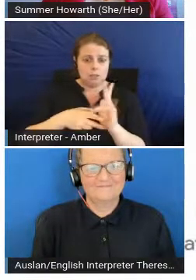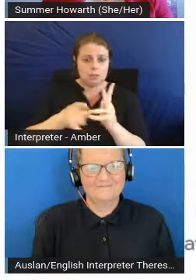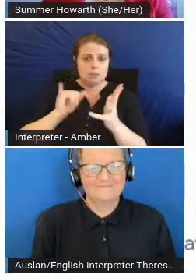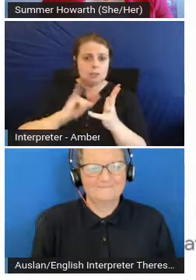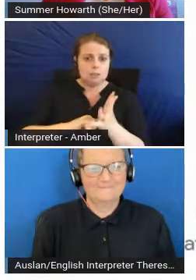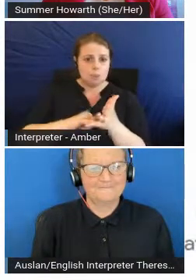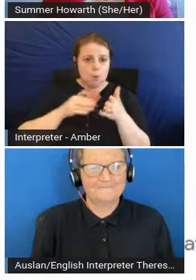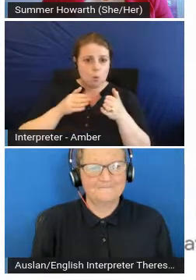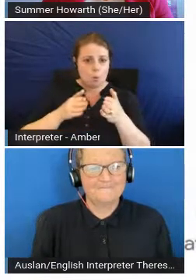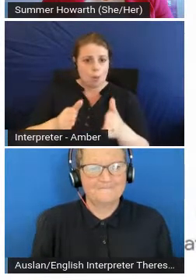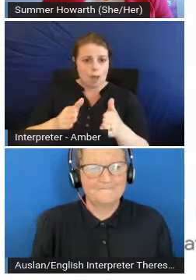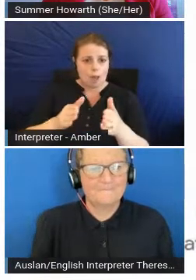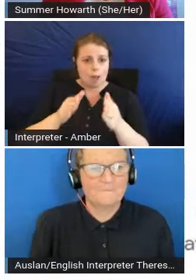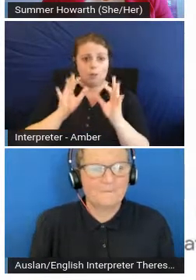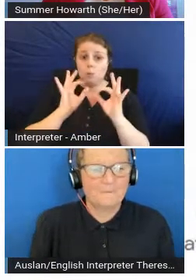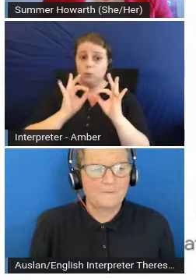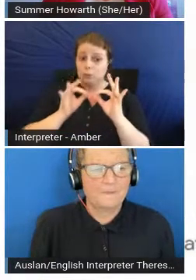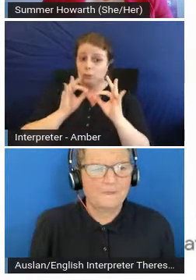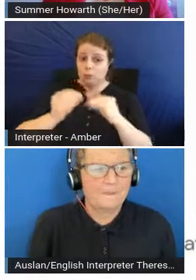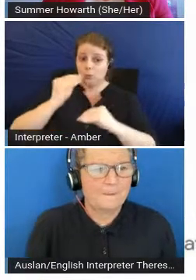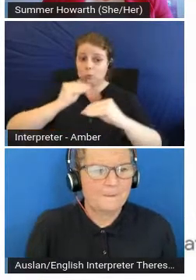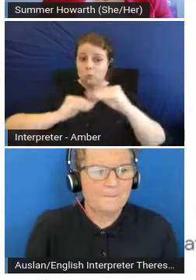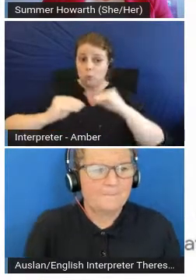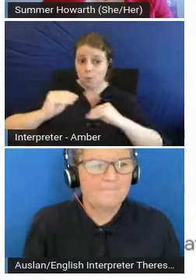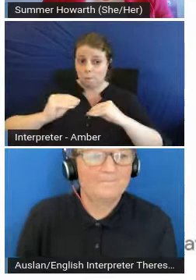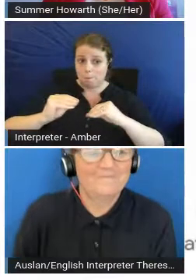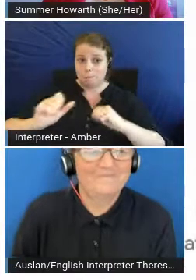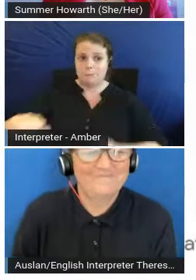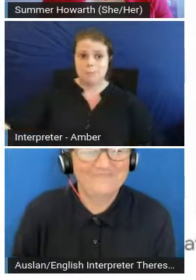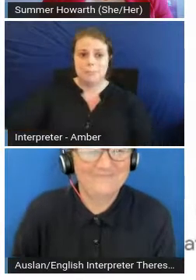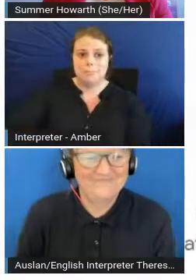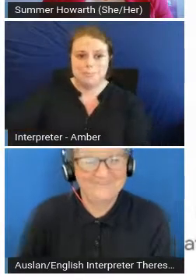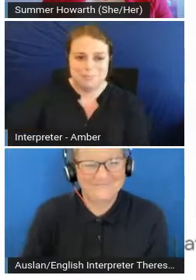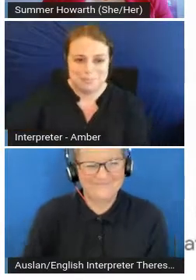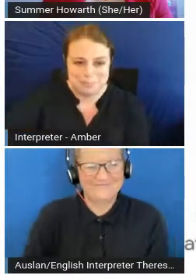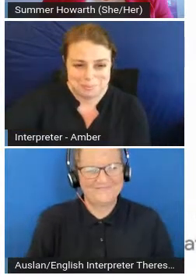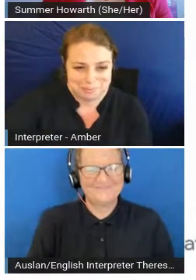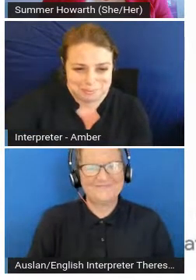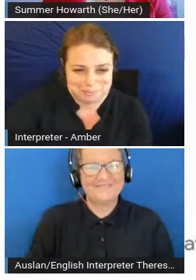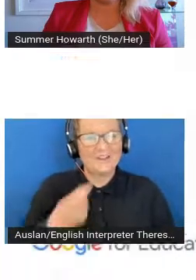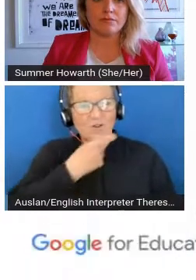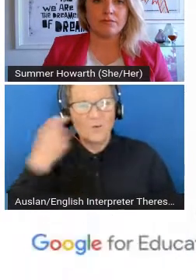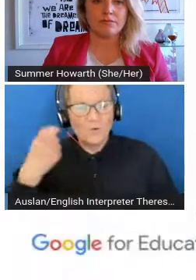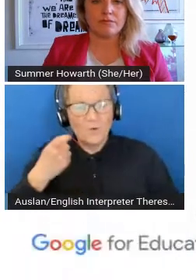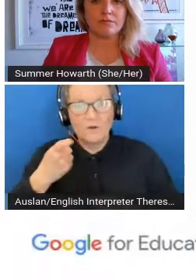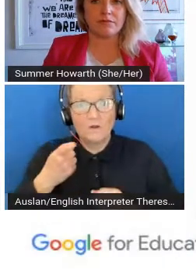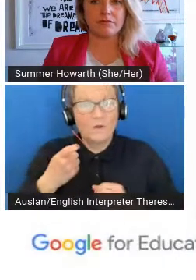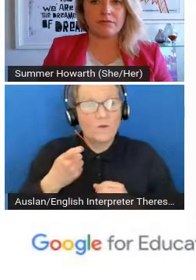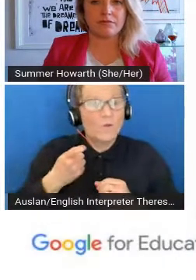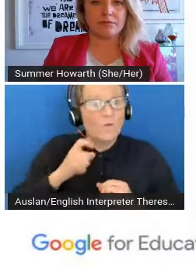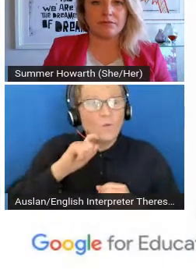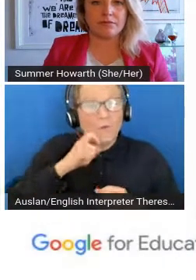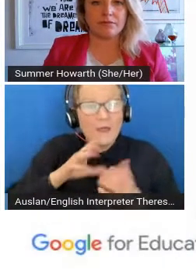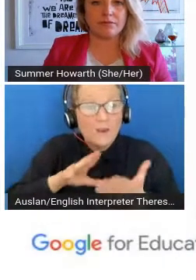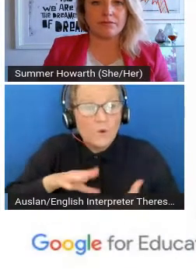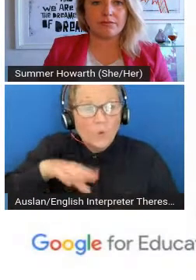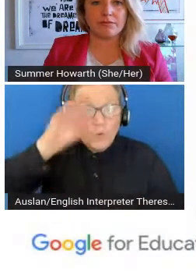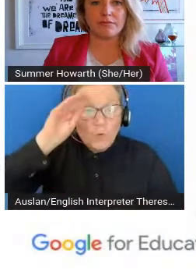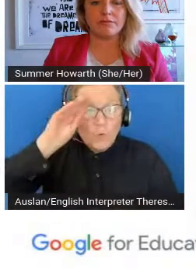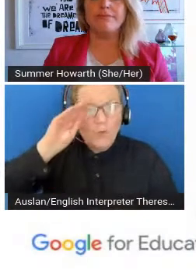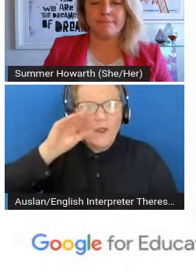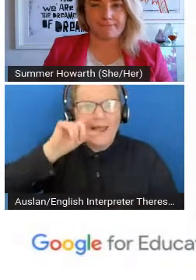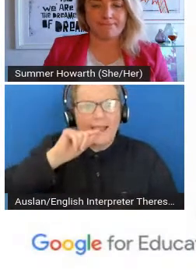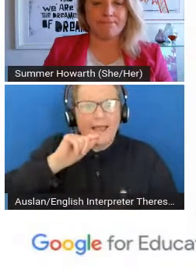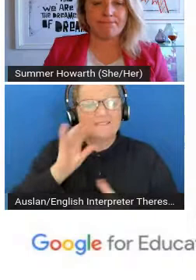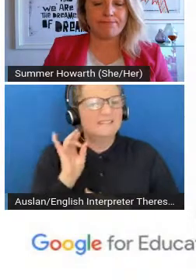to refresh and reactivate prior learning? Will learners be able to start and get on with my hook activity without a great deal of support from me?